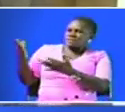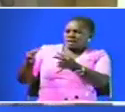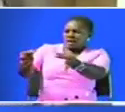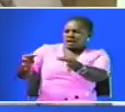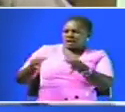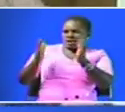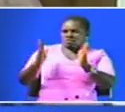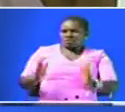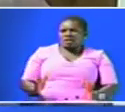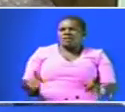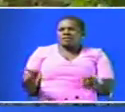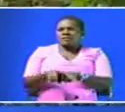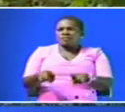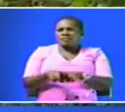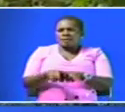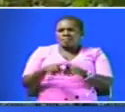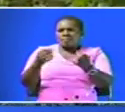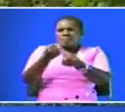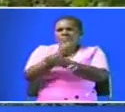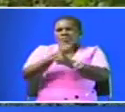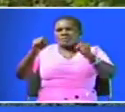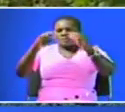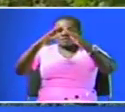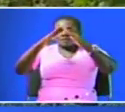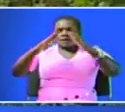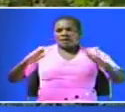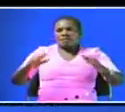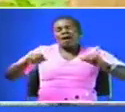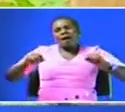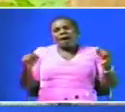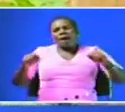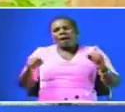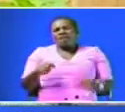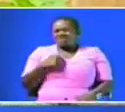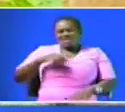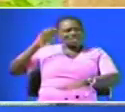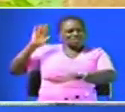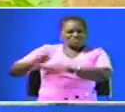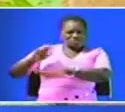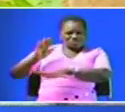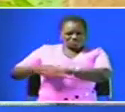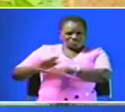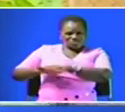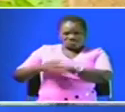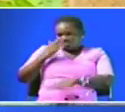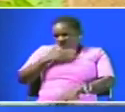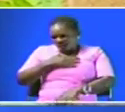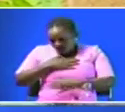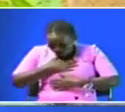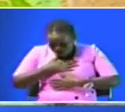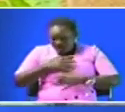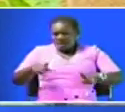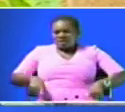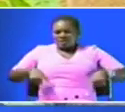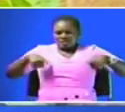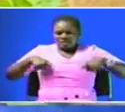accountant and who is also the current resident of the house, is delighted. I feel so good and so honored to